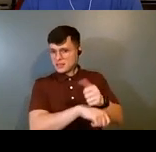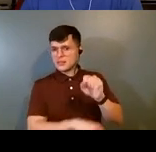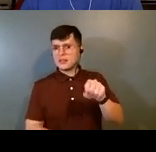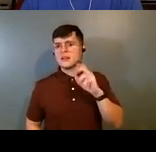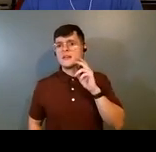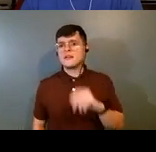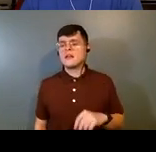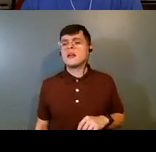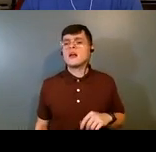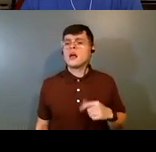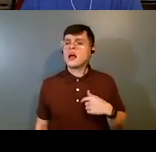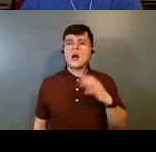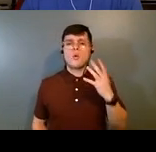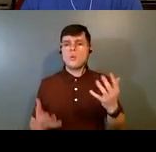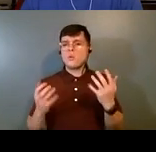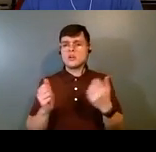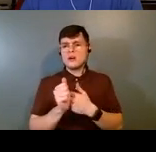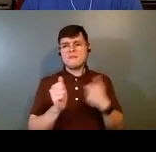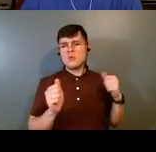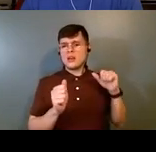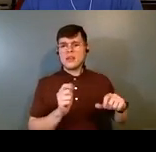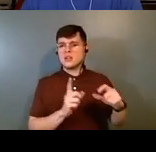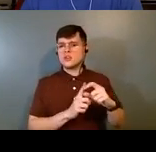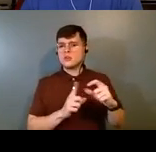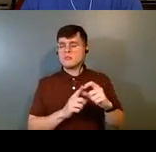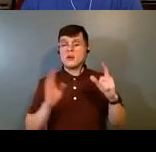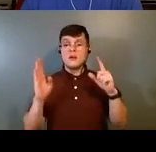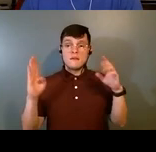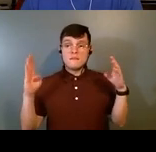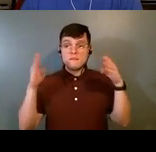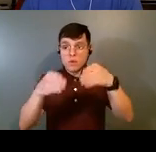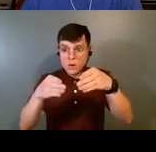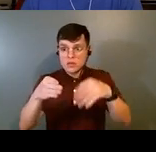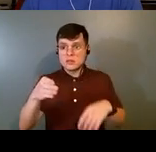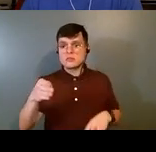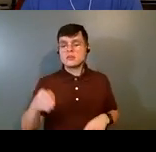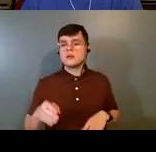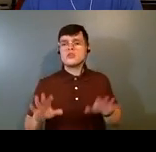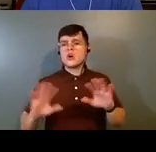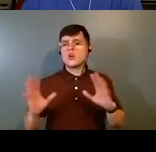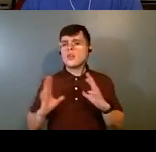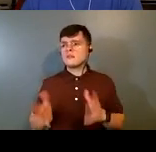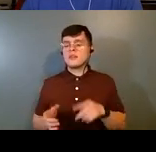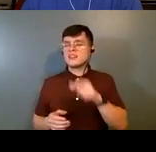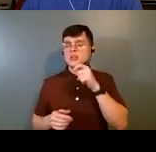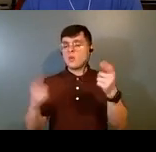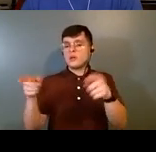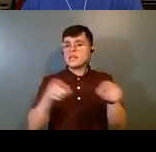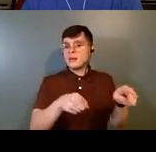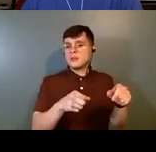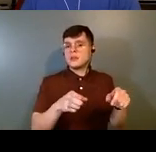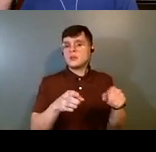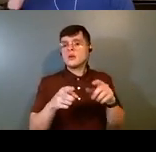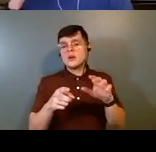I don't want to avoid that term. So focus is focus state, yeah. Well, no, it's actually not what's happening when,